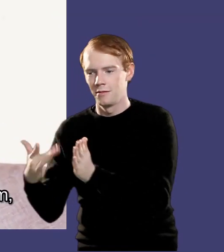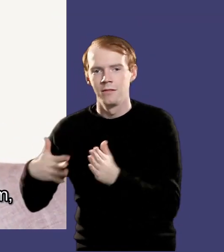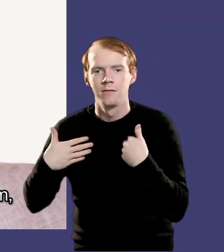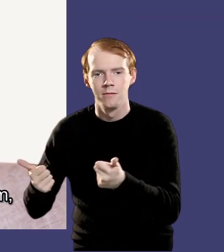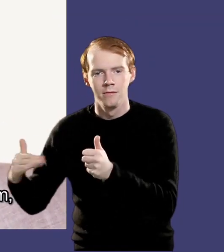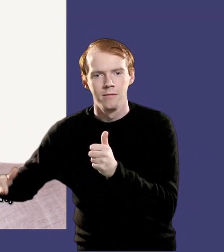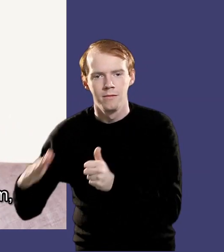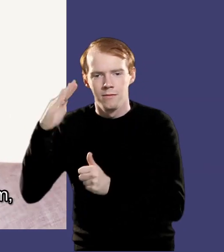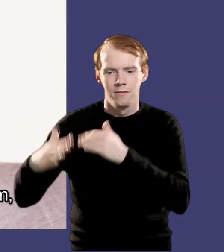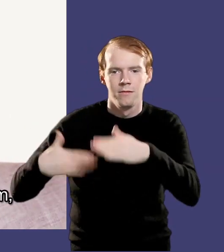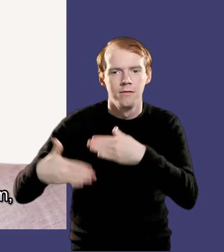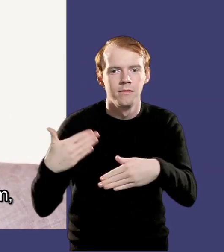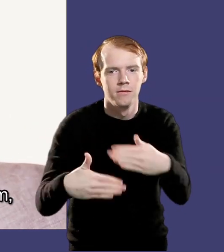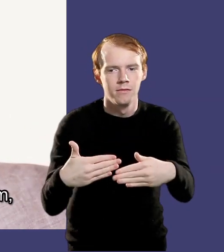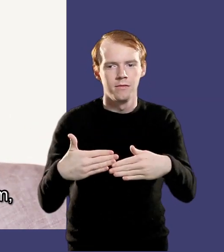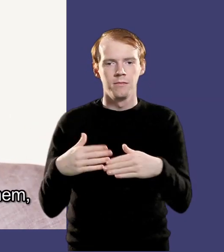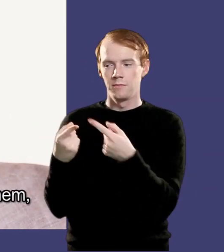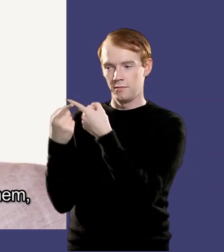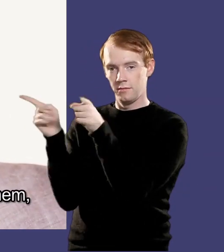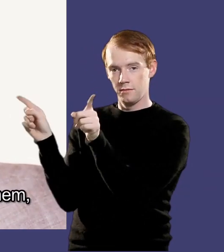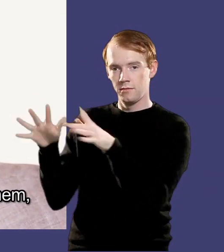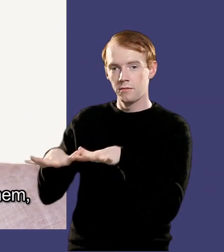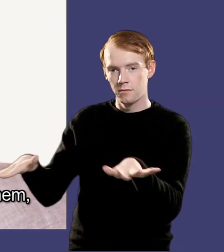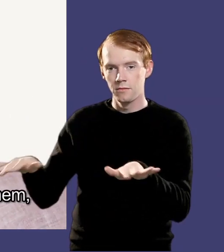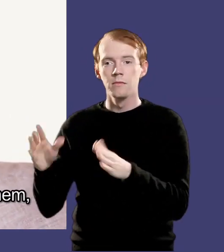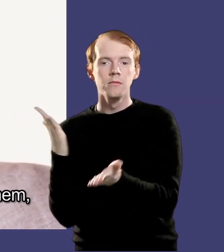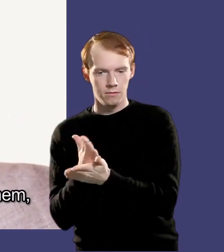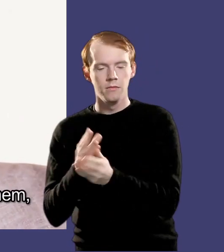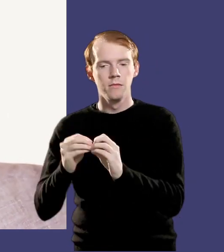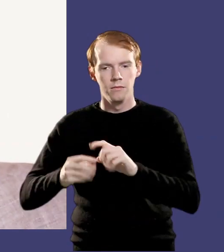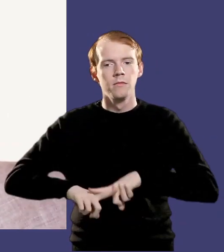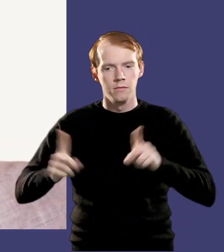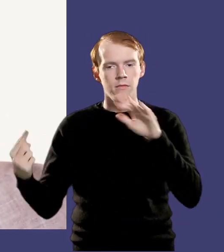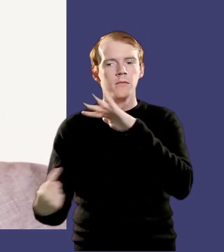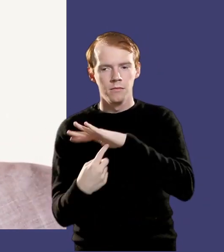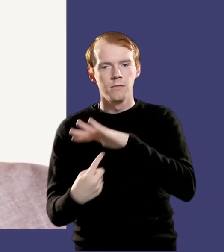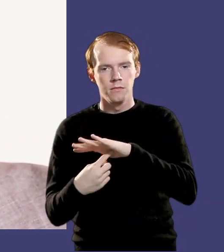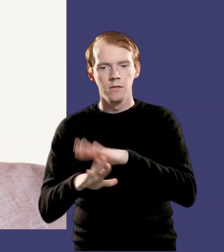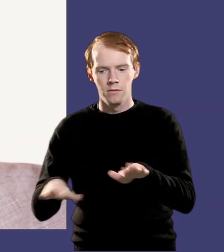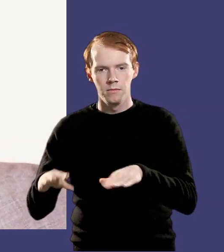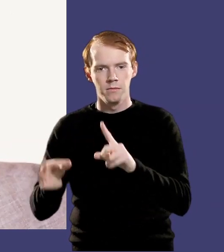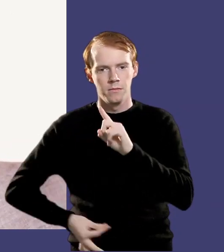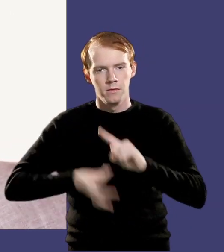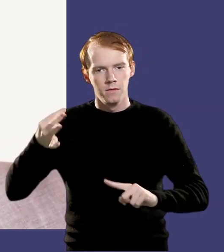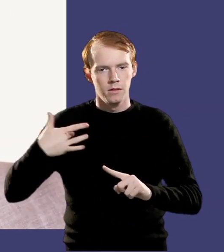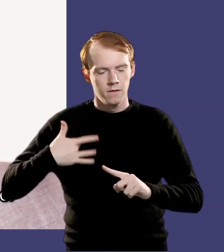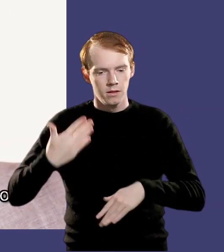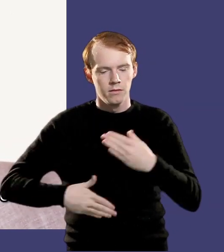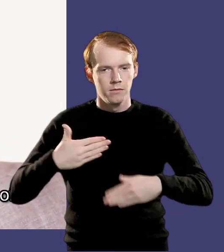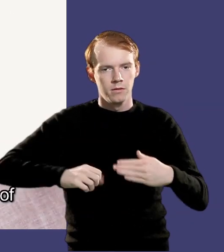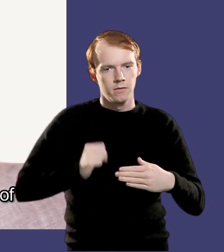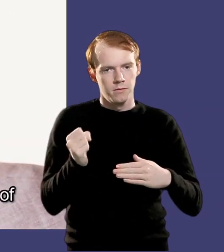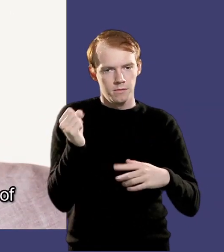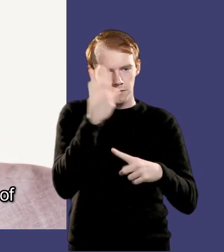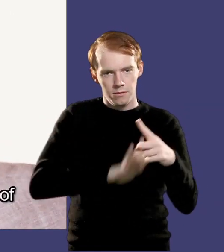rights will be those who are closest to them, those who care for them, who teach them, who take care of their health. These are the people who make